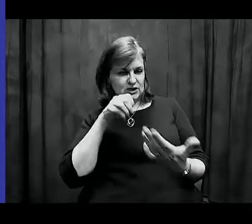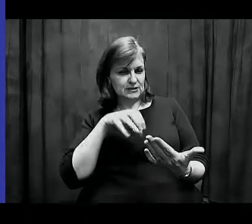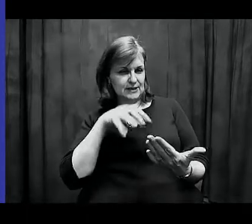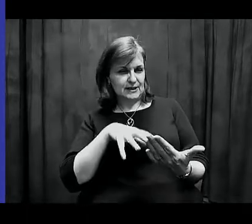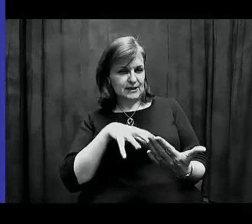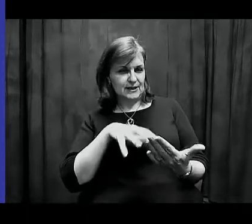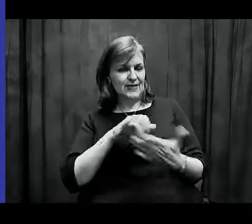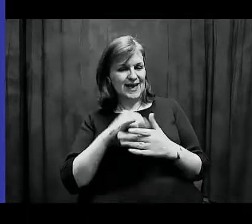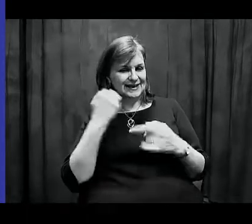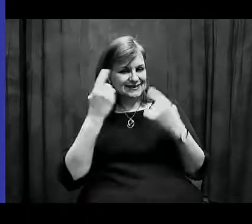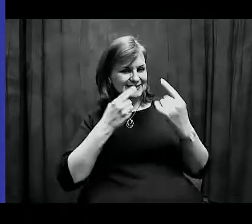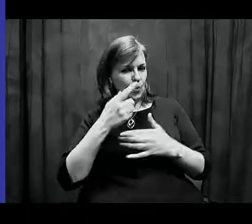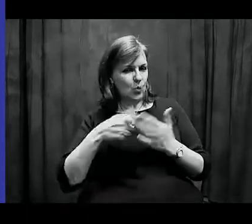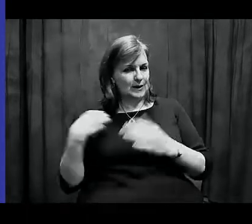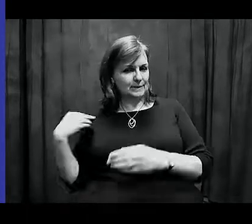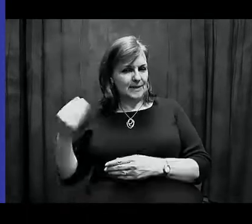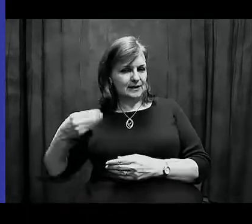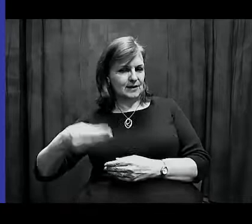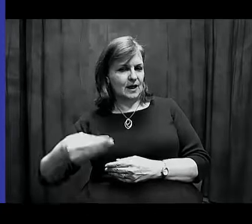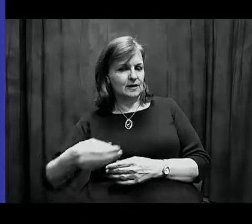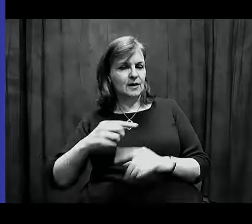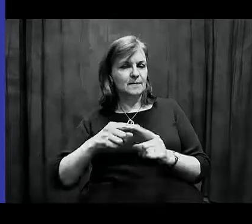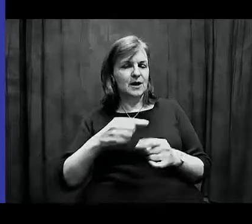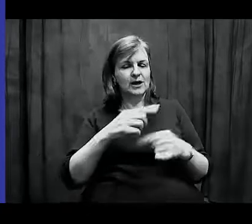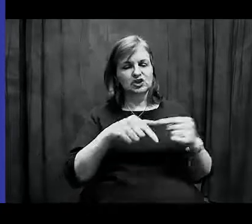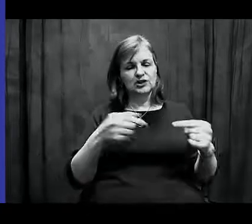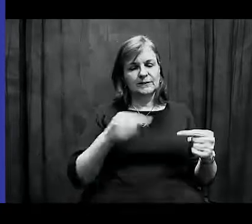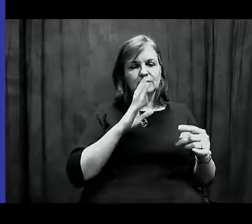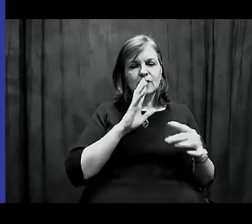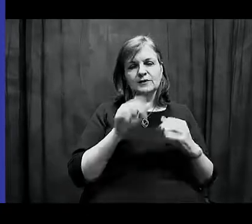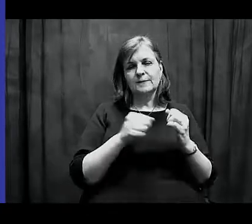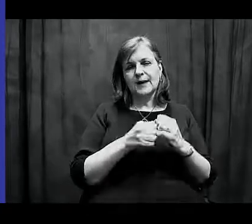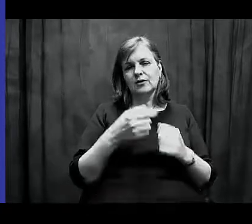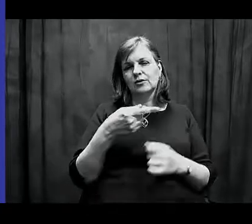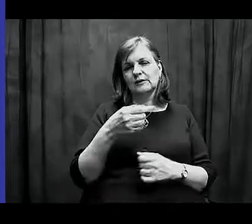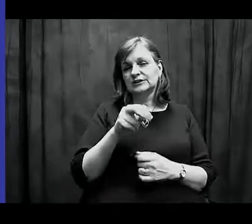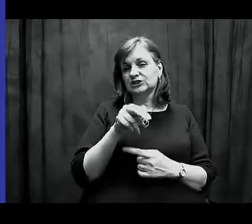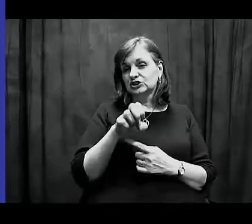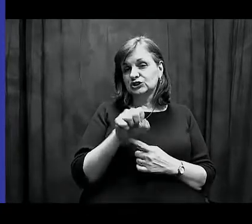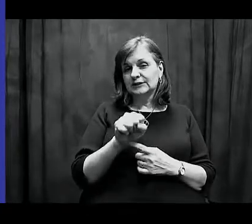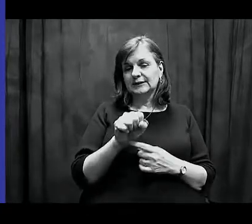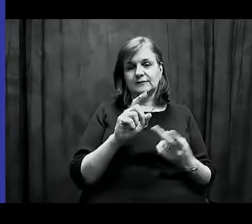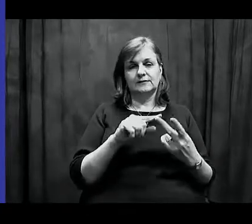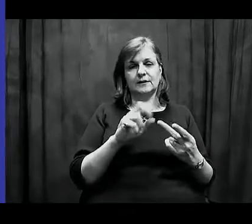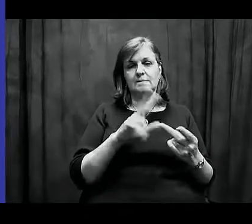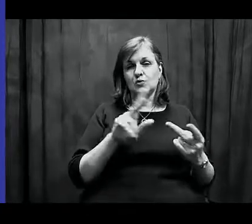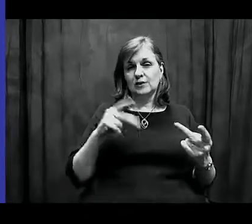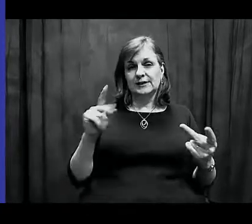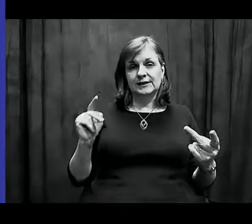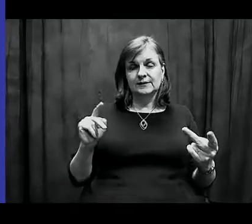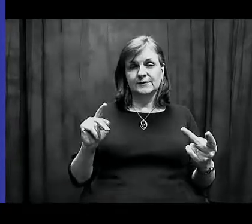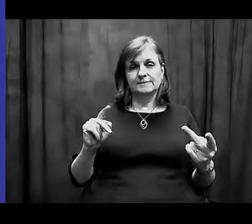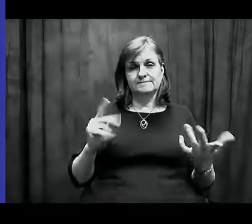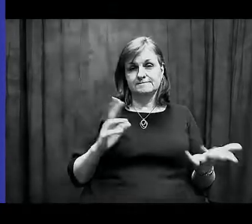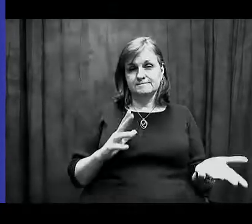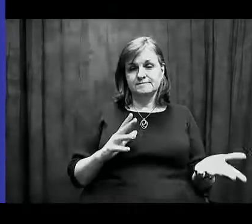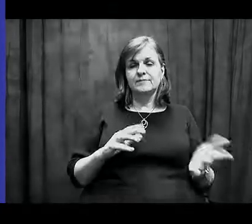a specific study that can consider heredity, but when we talk genetics, we're talking about genes,